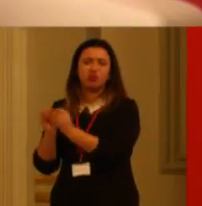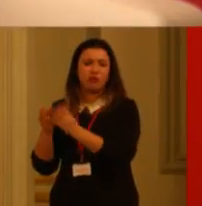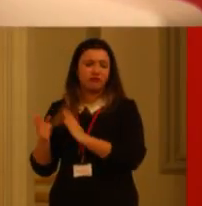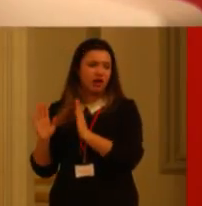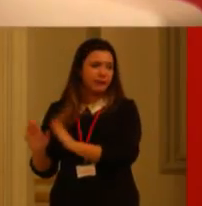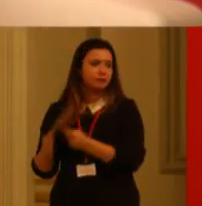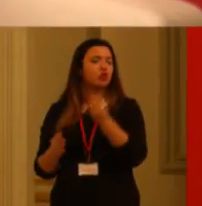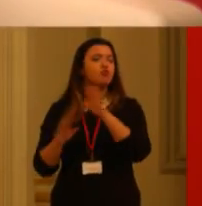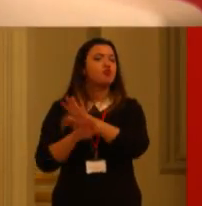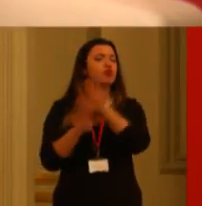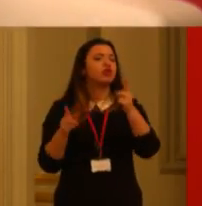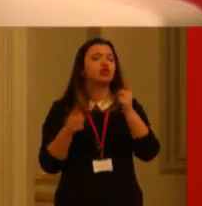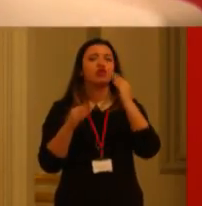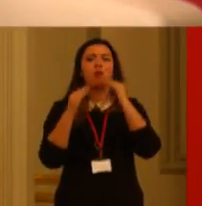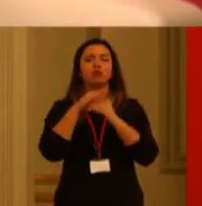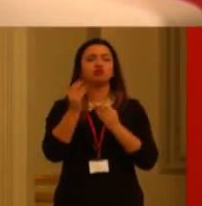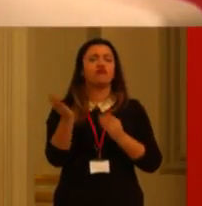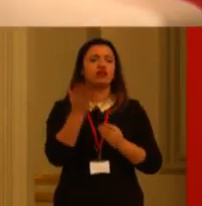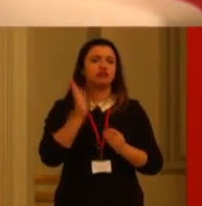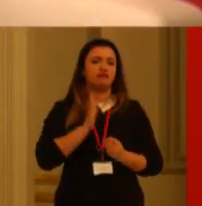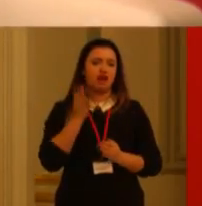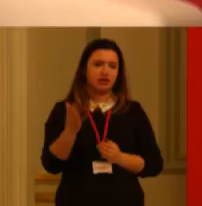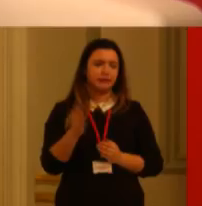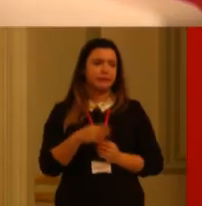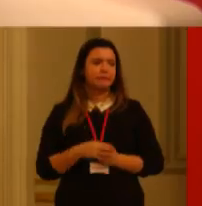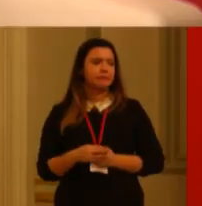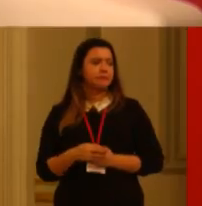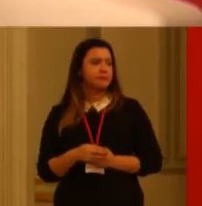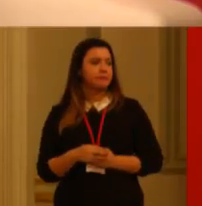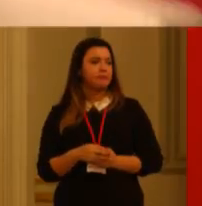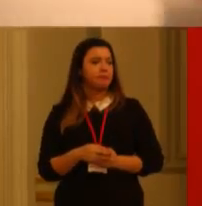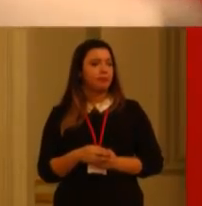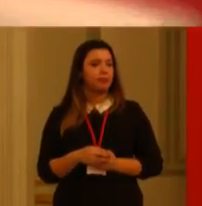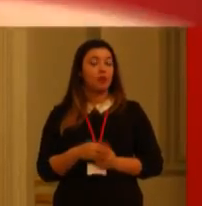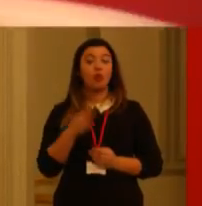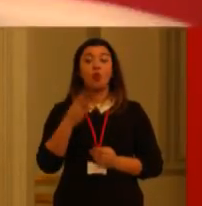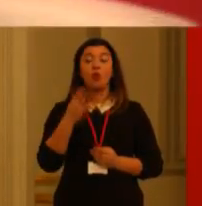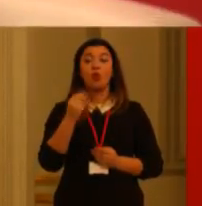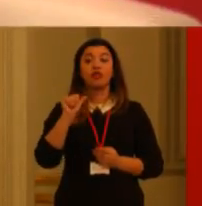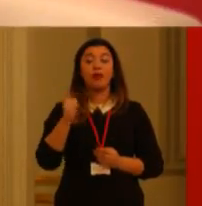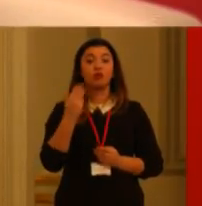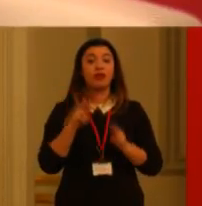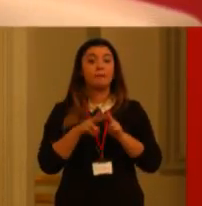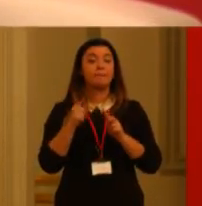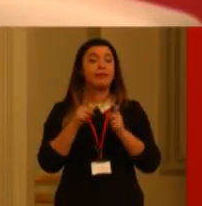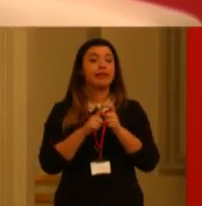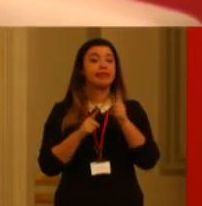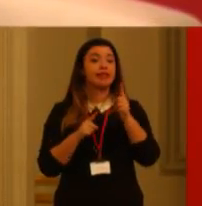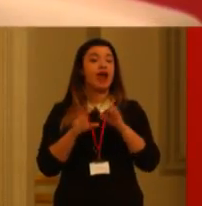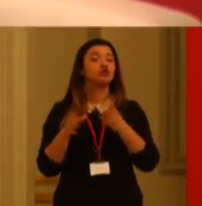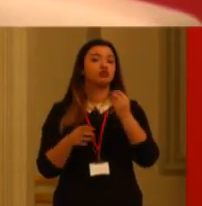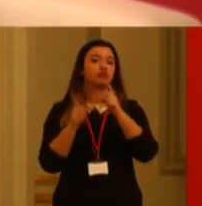care of the elderly or the sick at home. So this is like the invisible group of people, especially the concept of need in